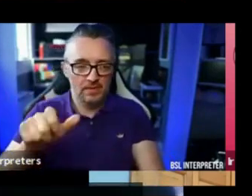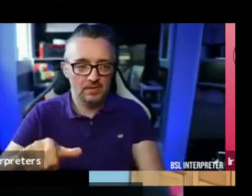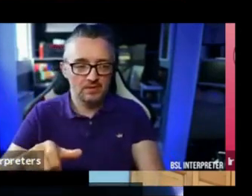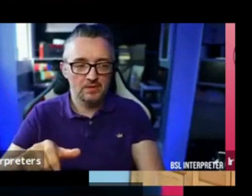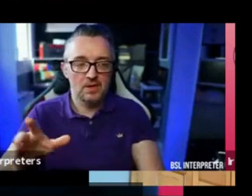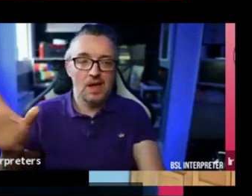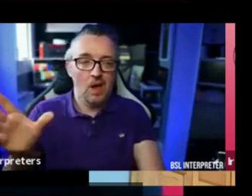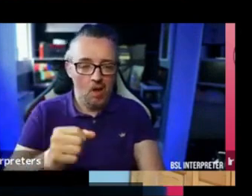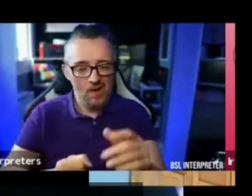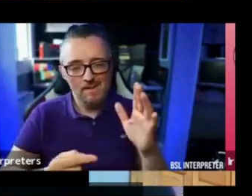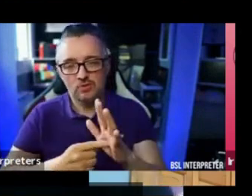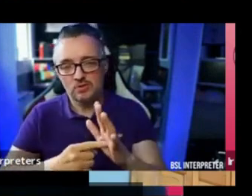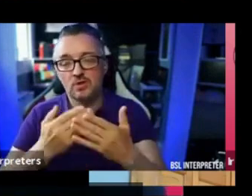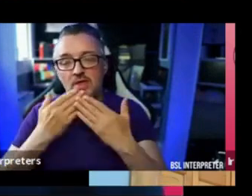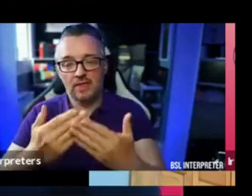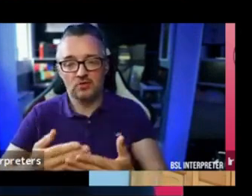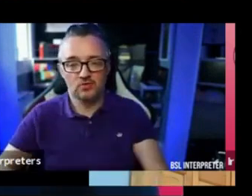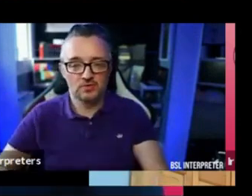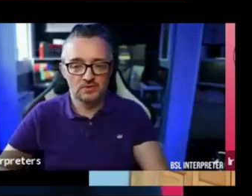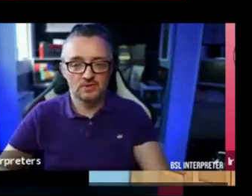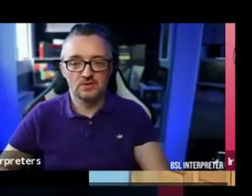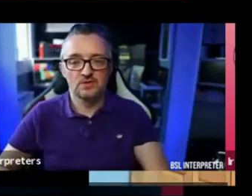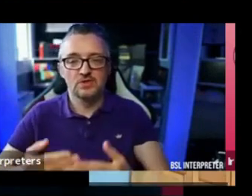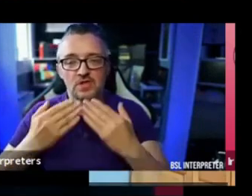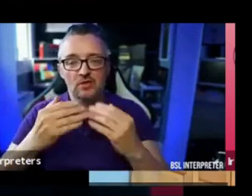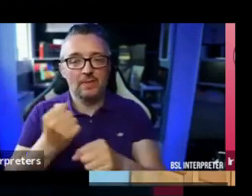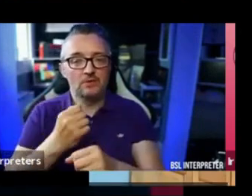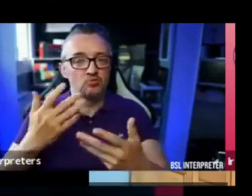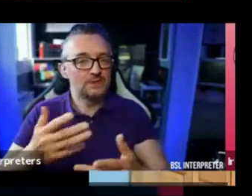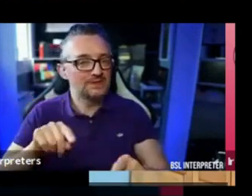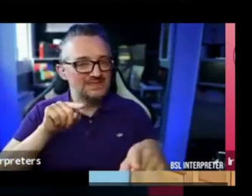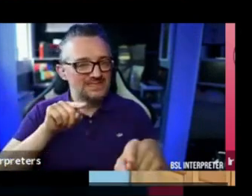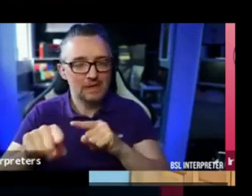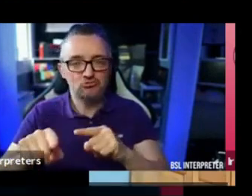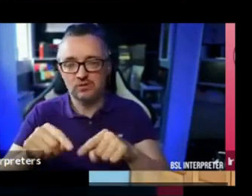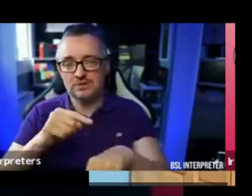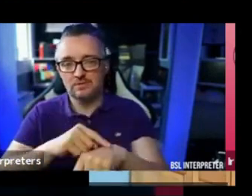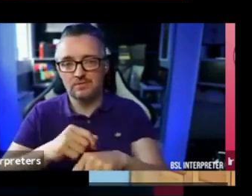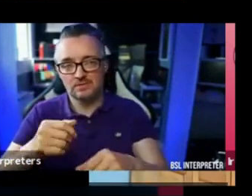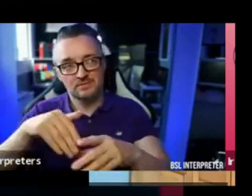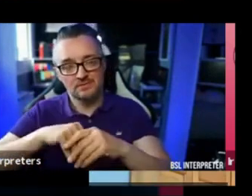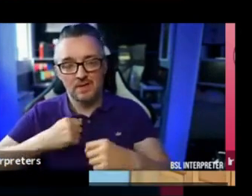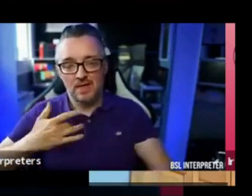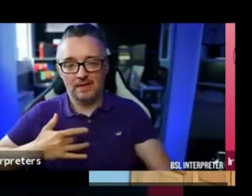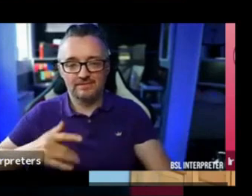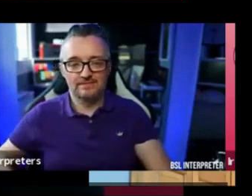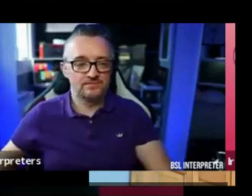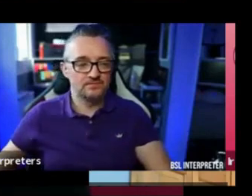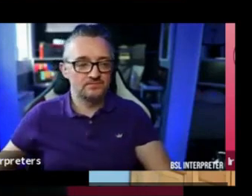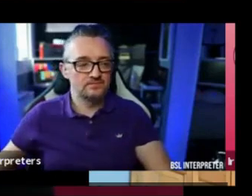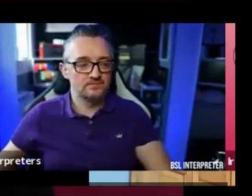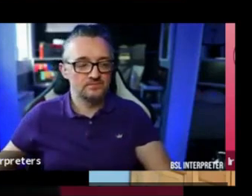magnificent, and you all really, really matter. So thank you. Thank you for making today such a special moment in my life.